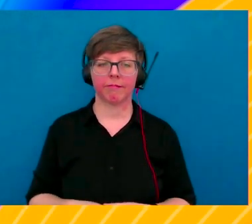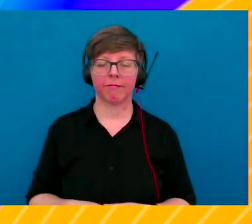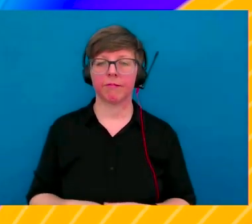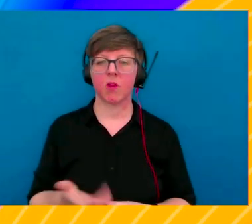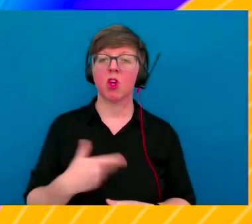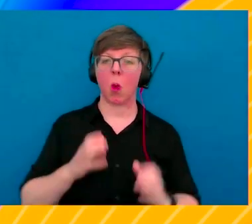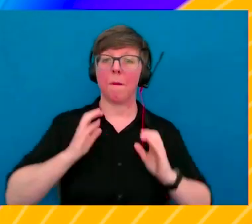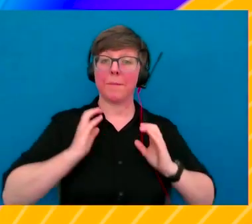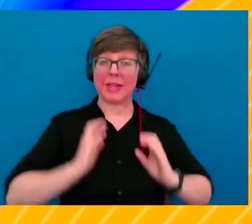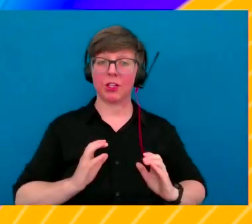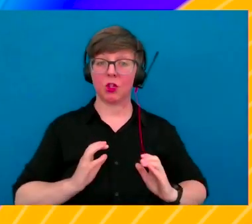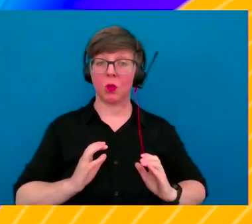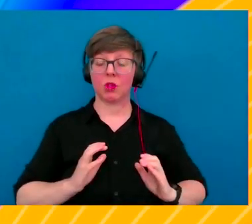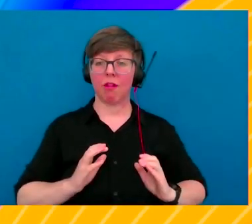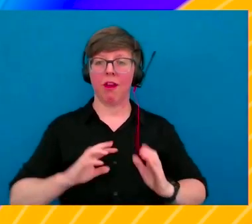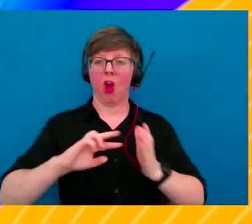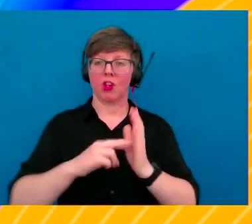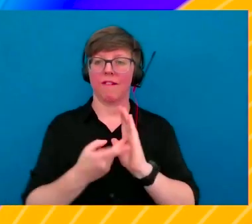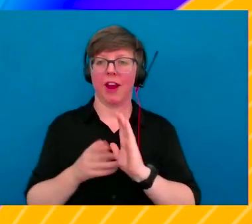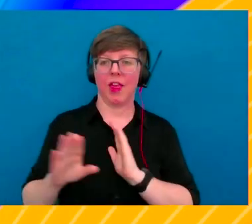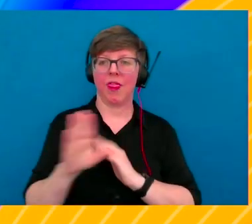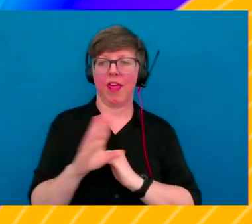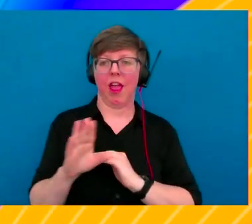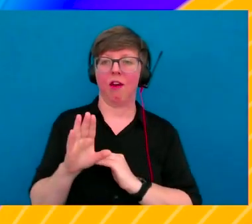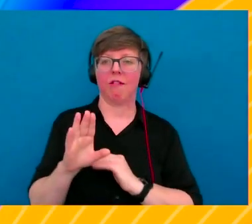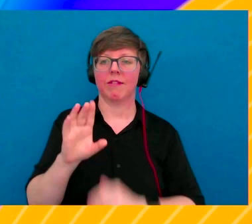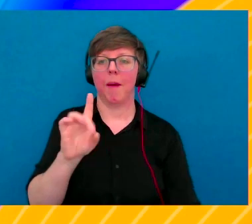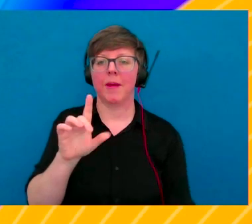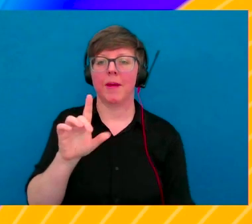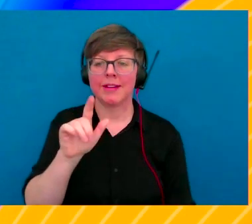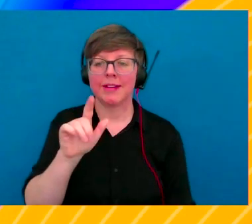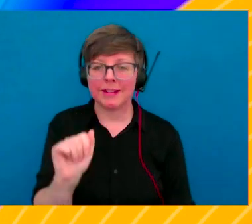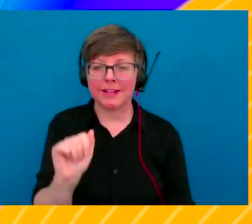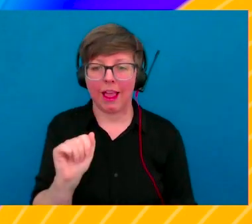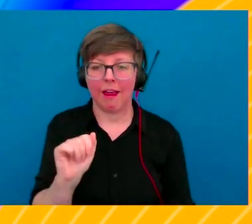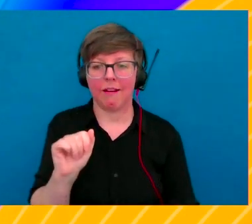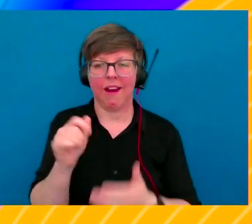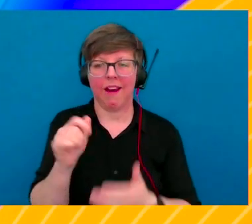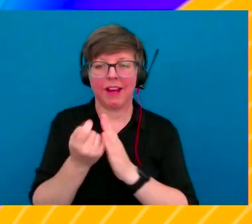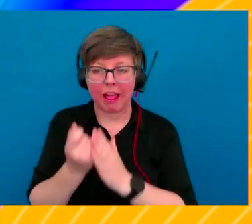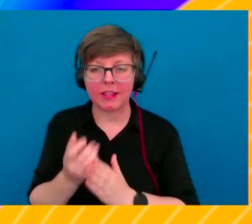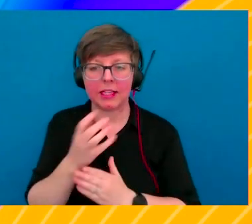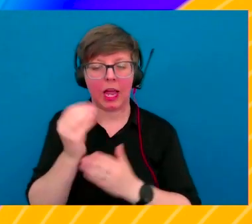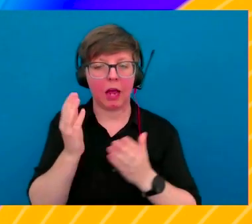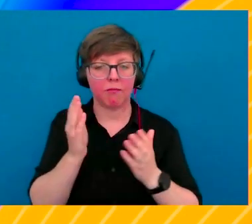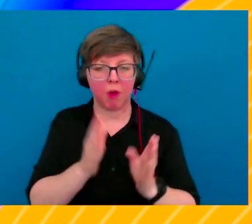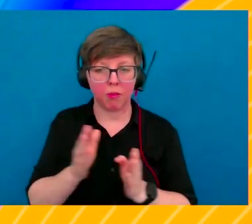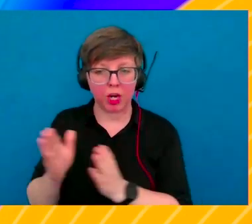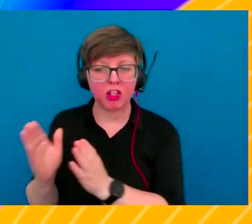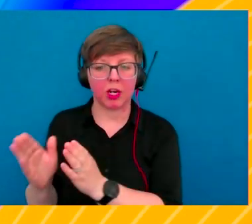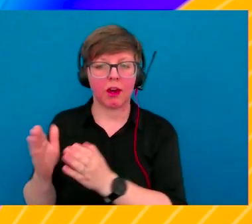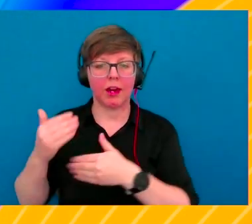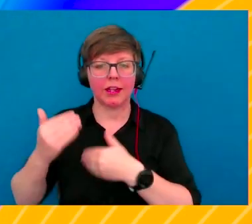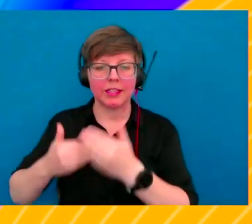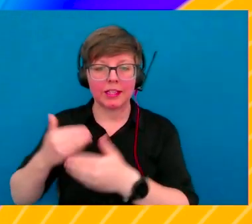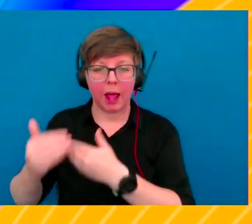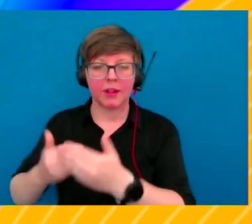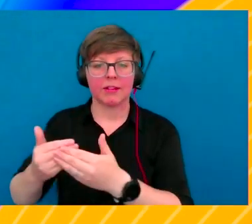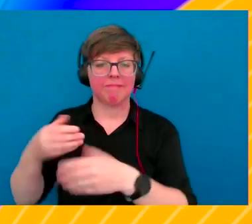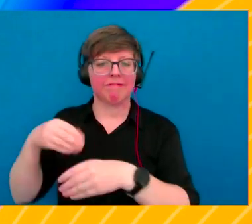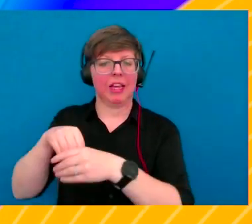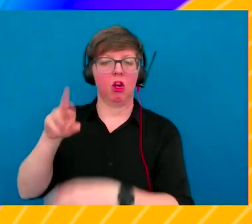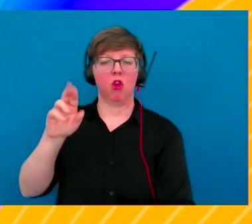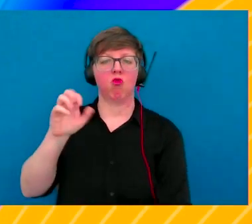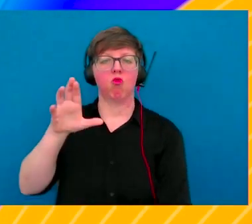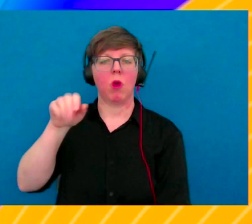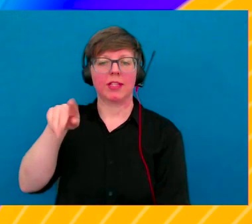data cleansing and preparation steps via recipes in DataBrew. And then they hand that off to a technical user who then deploys it and scales it up to